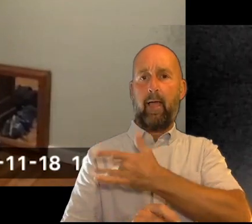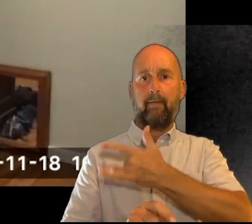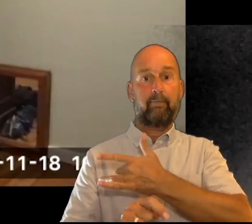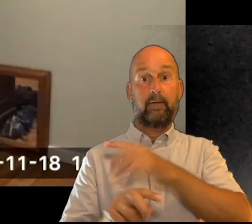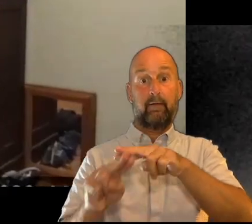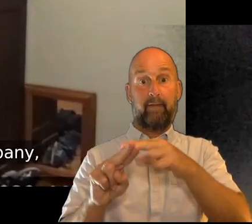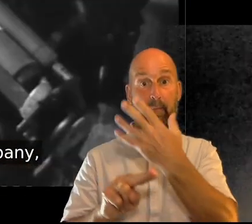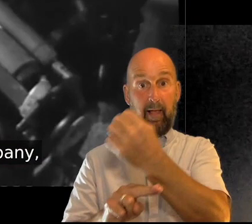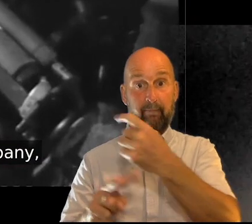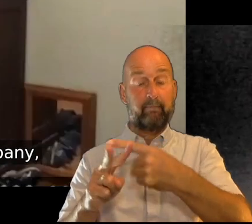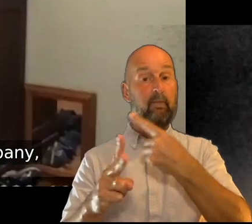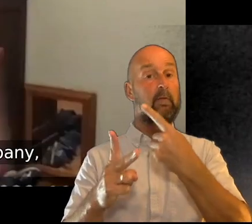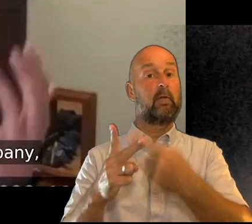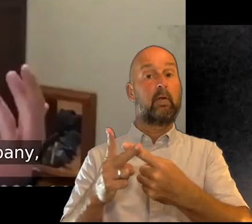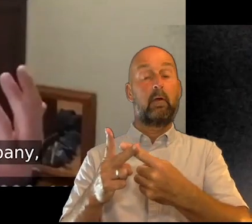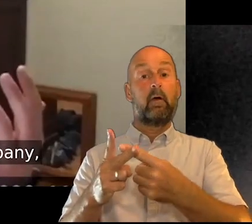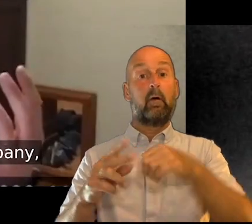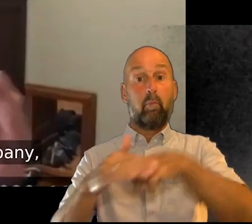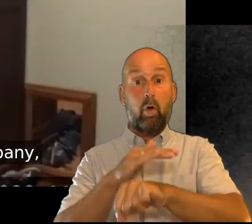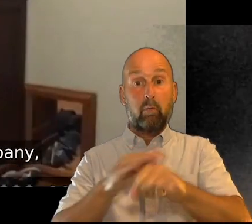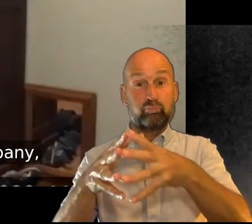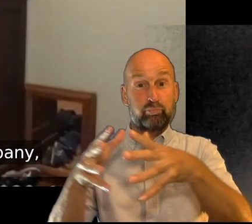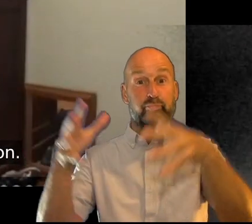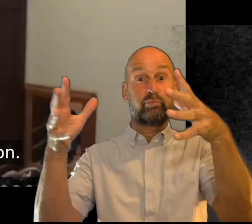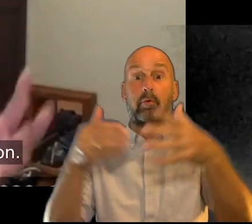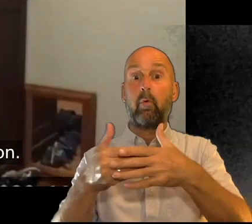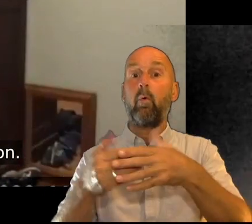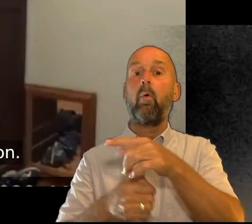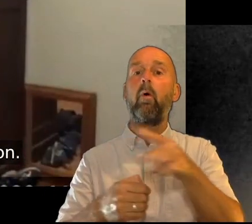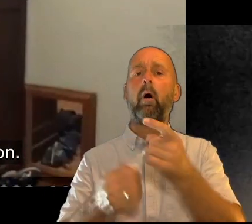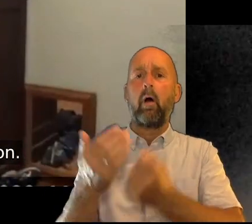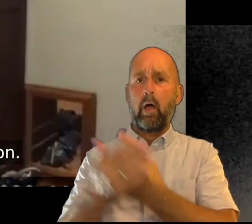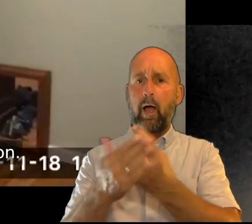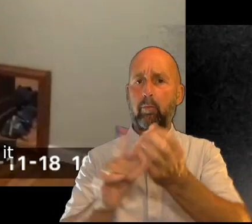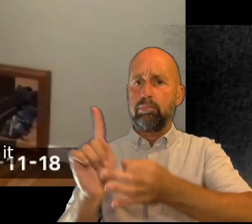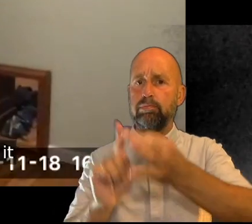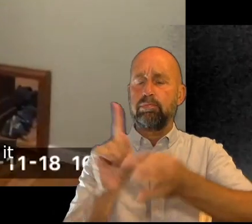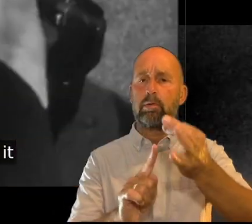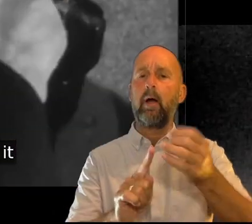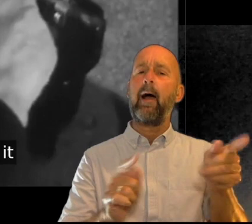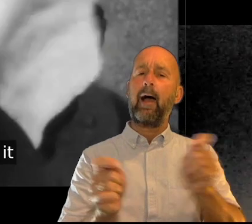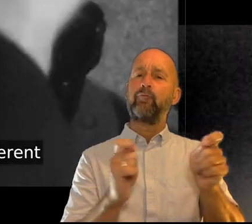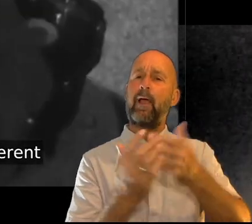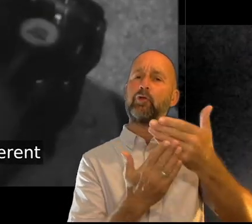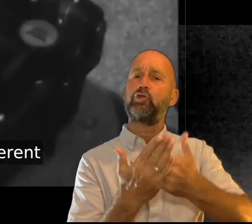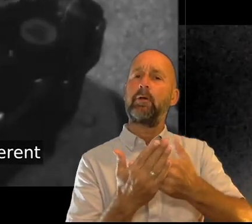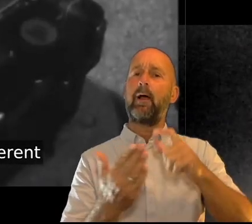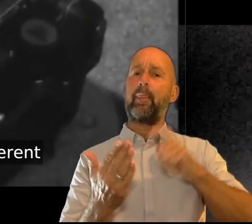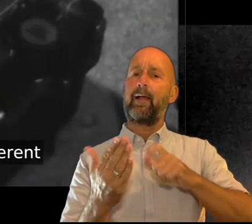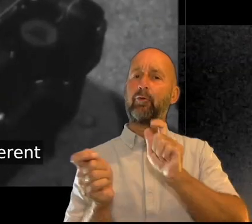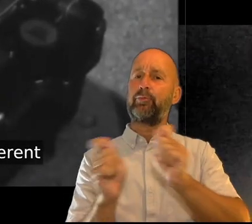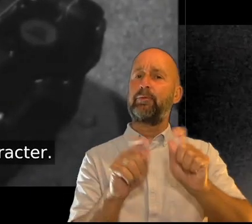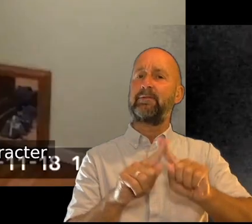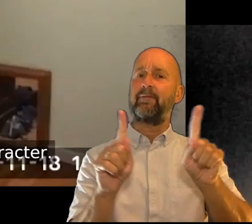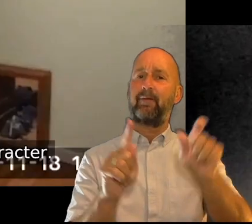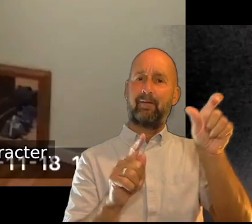had children, the birth rate went up in the company, different things sort of all went on. But obviously I've sort of changed it and made the characters a